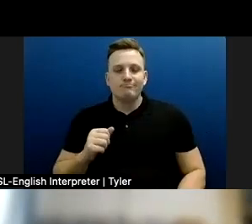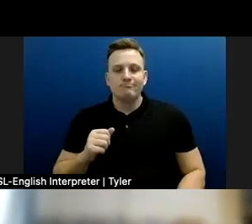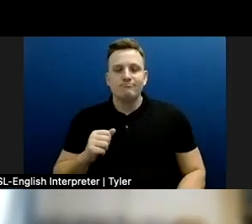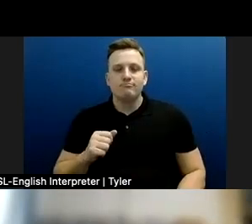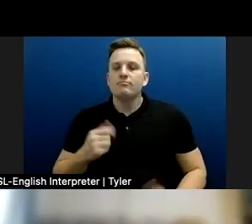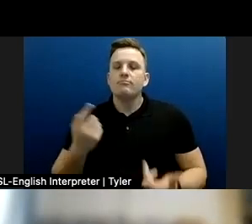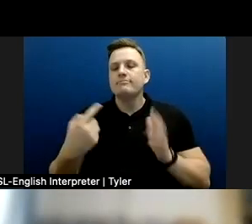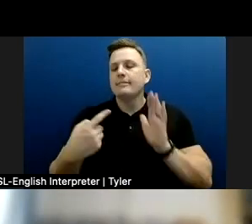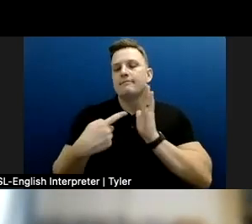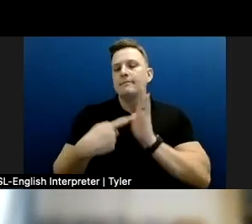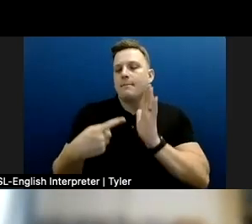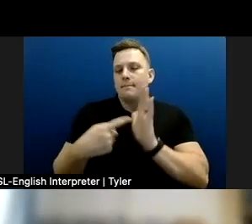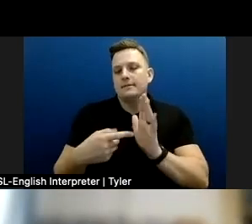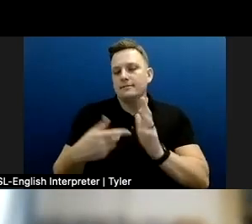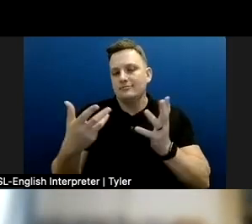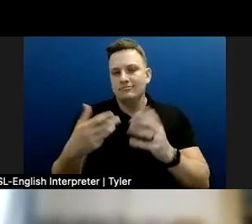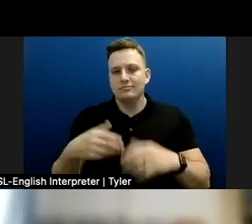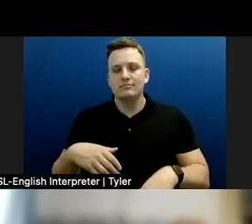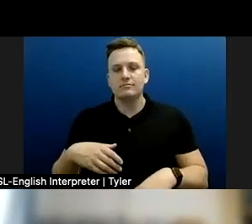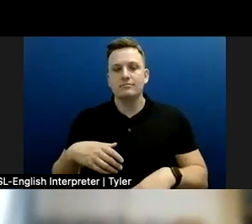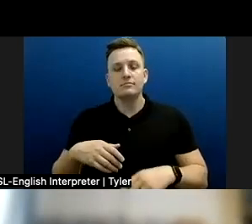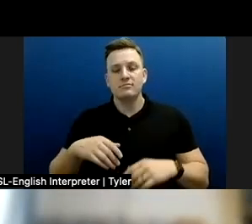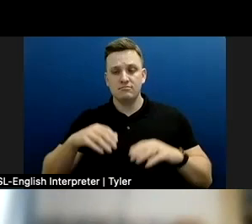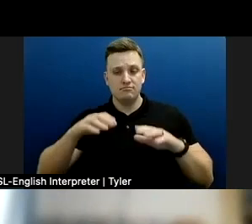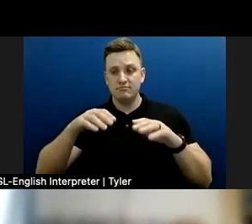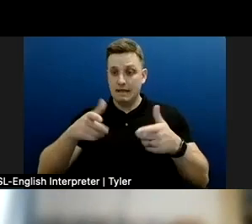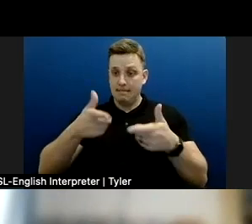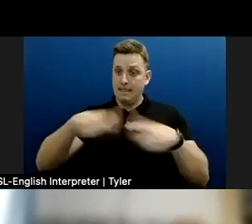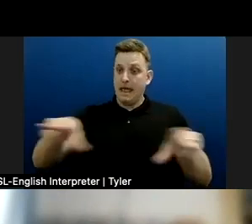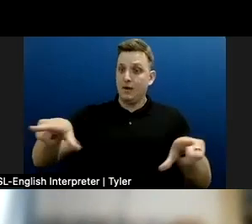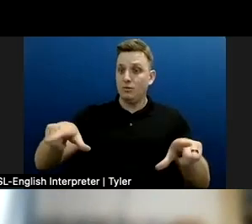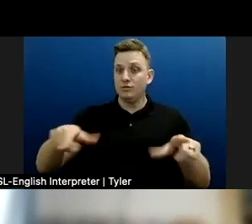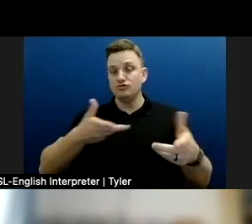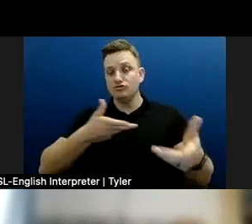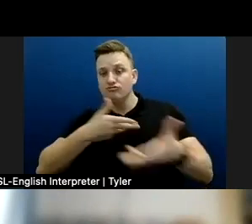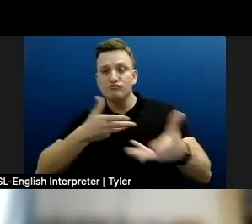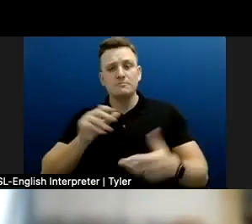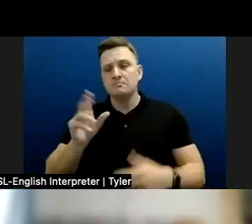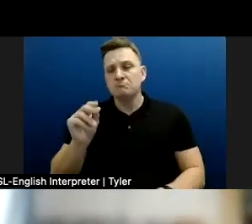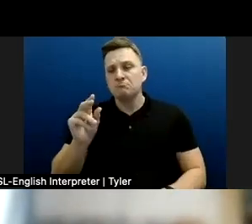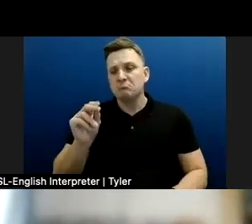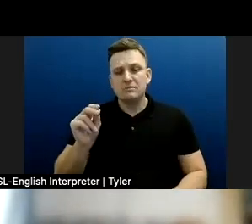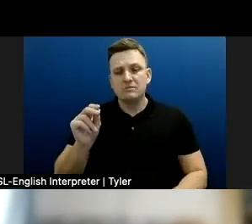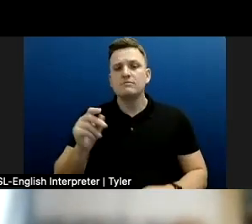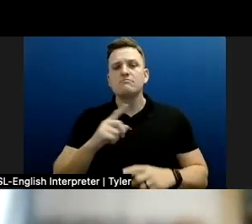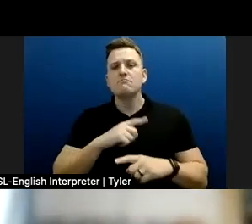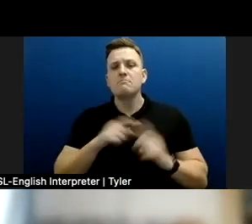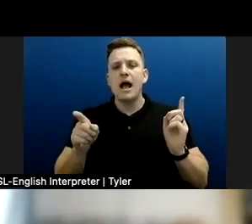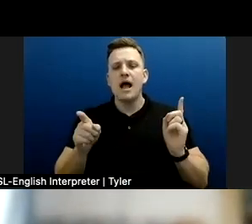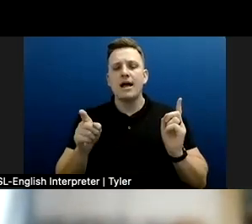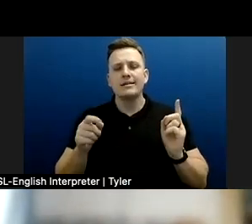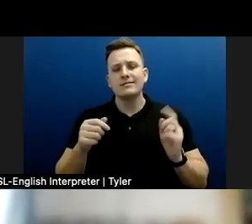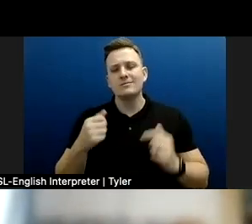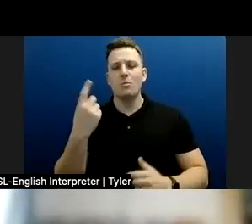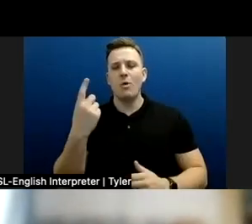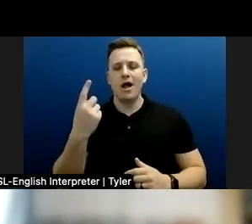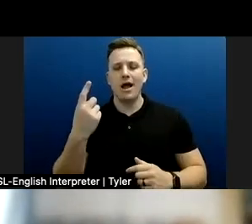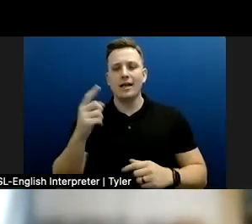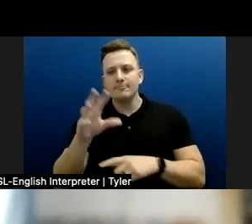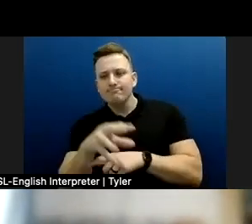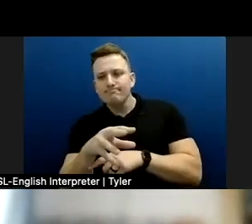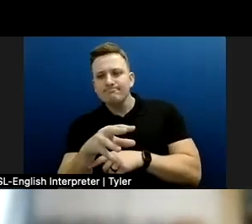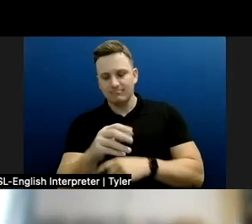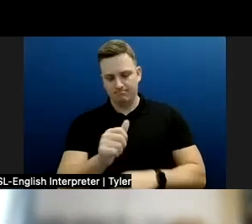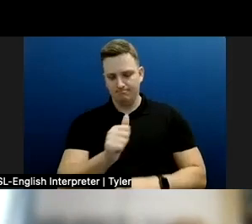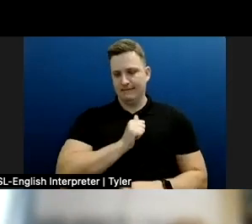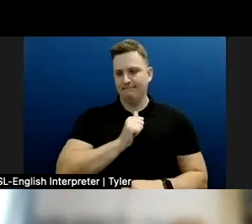some examples, just even before language emerges, there's a piece of footage with myself working